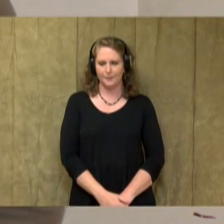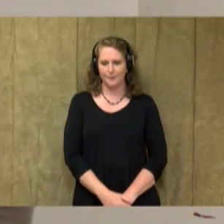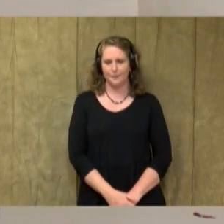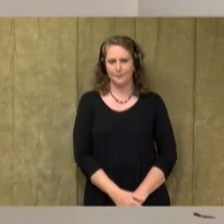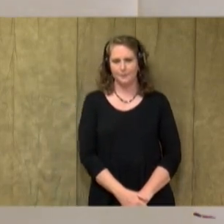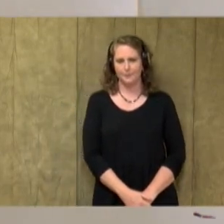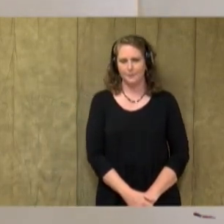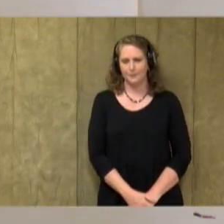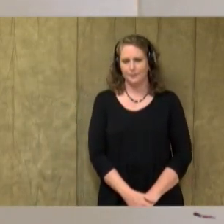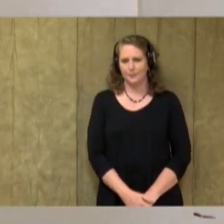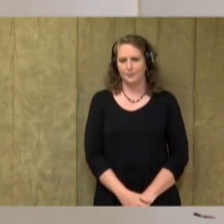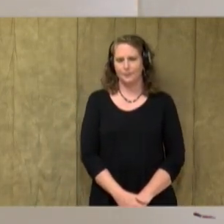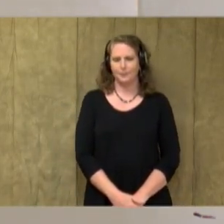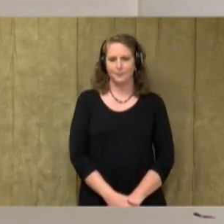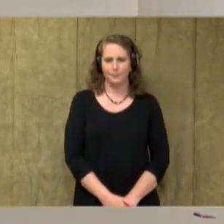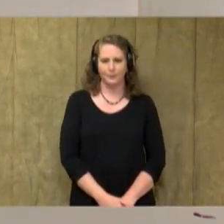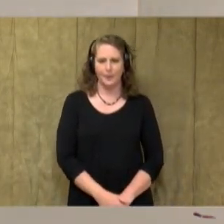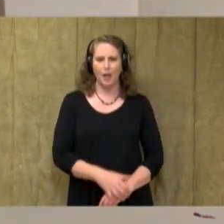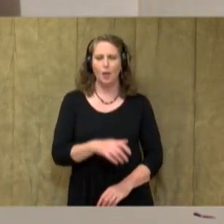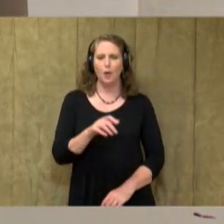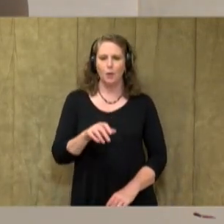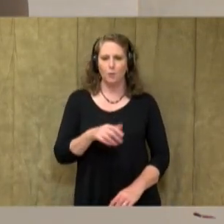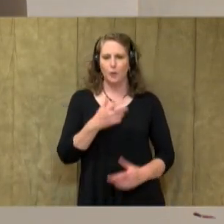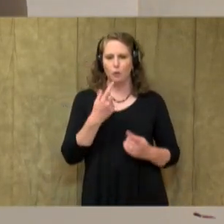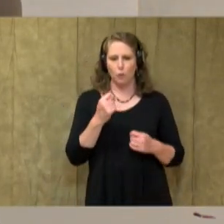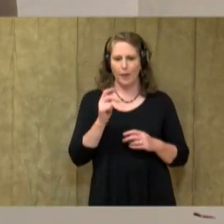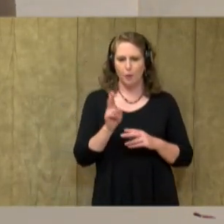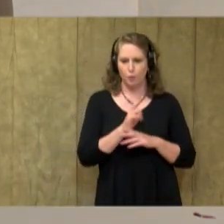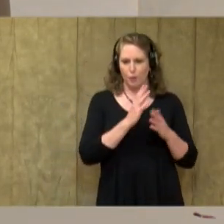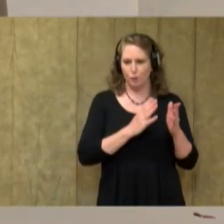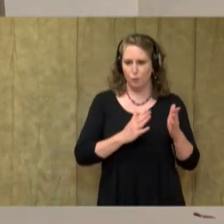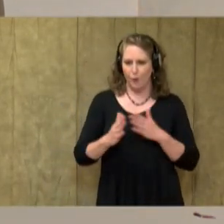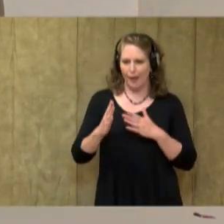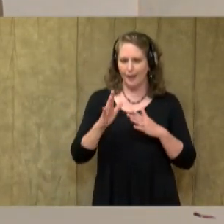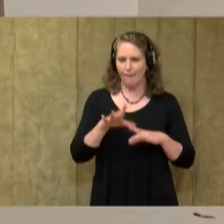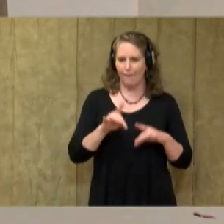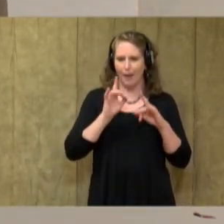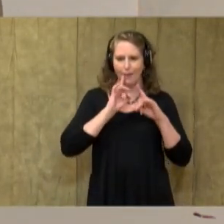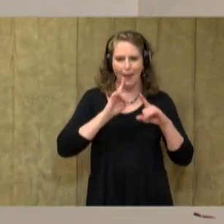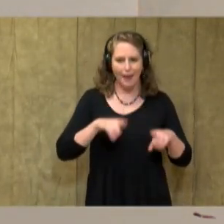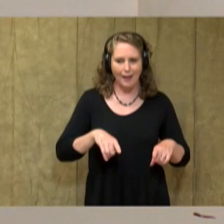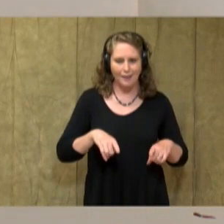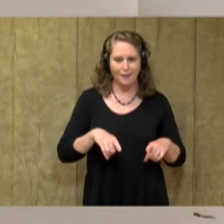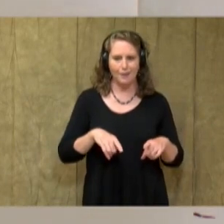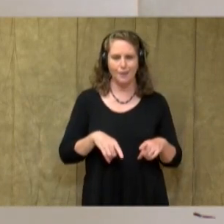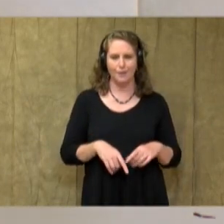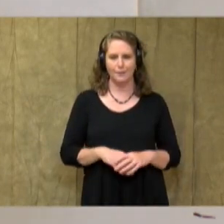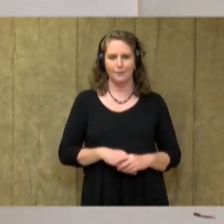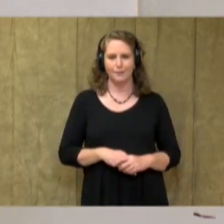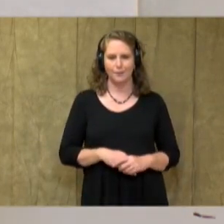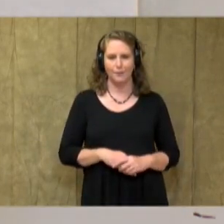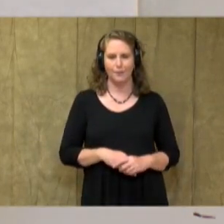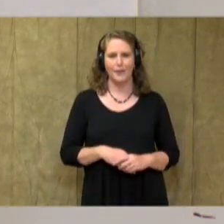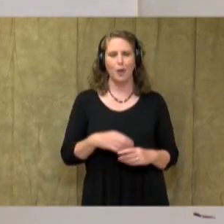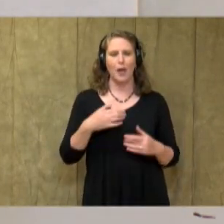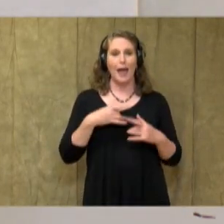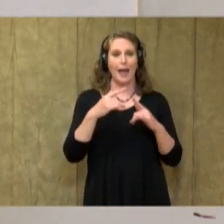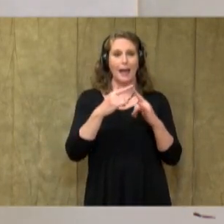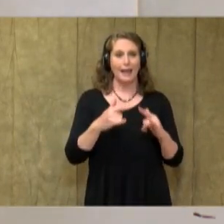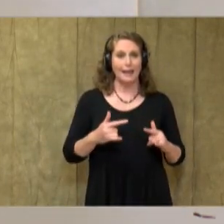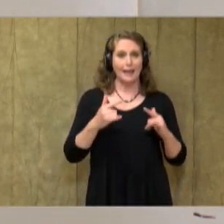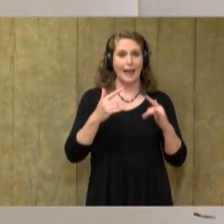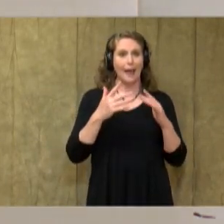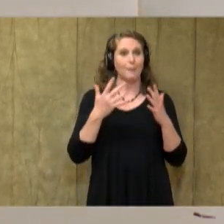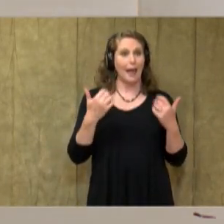All right, let's think about this problem. Then we're going to try one of these strategies to solve this problem. There are 450 campers at